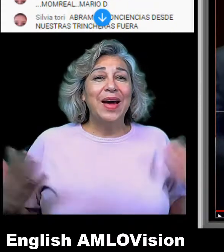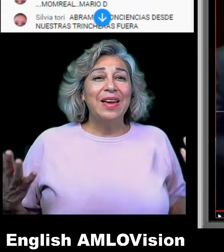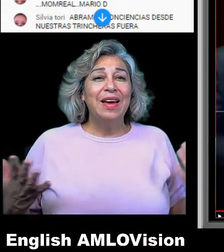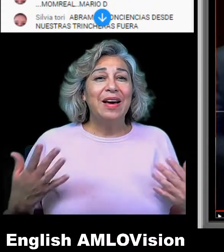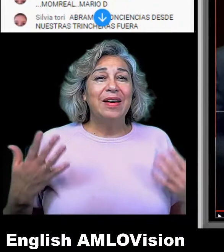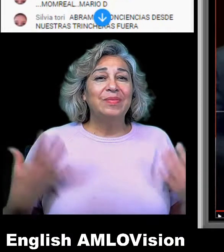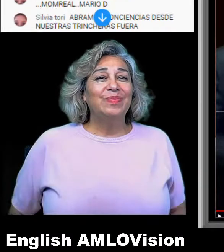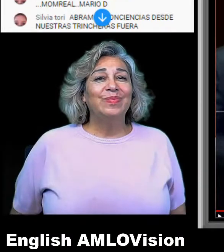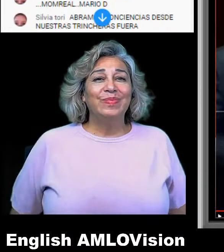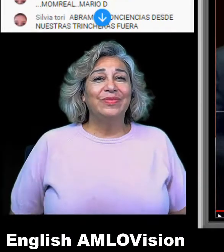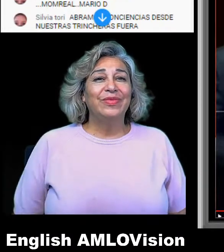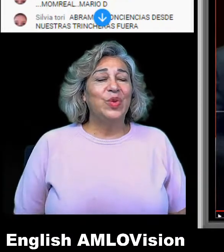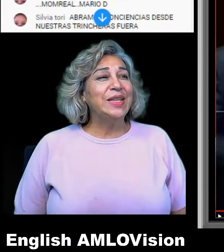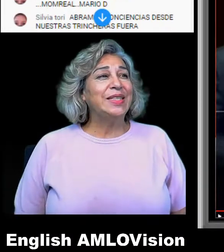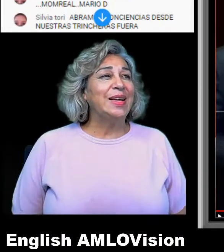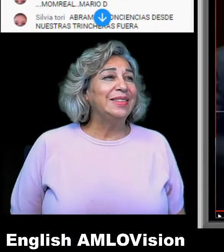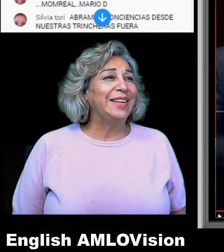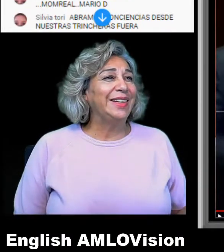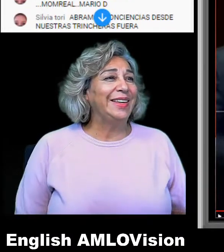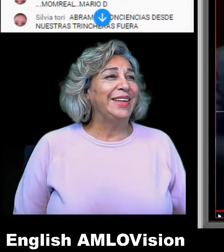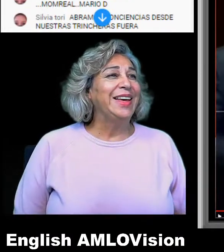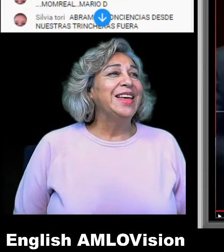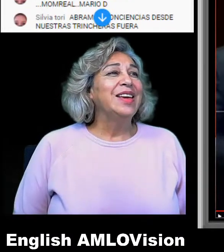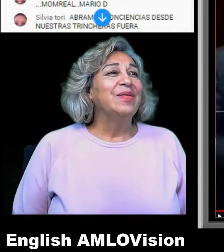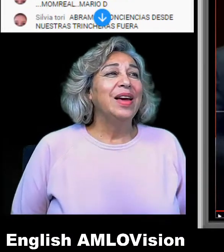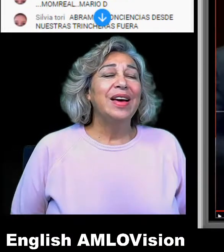that's my 3 cents.